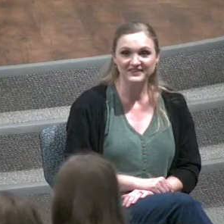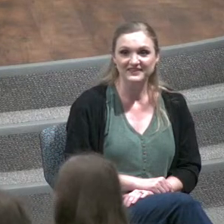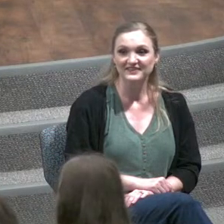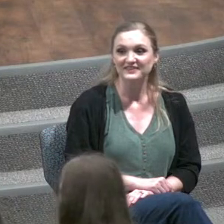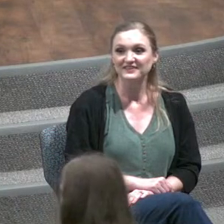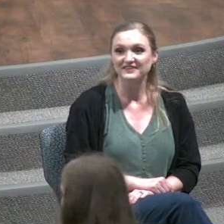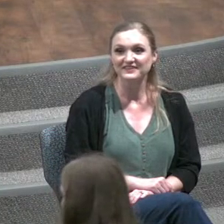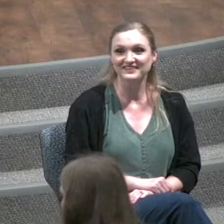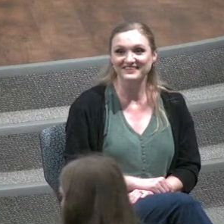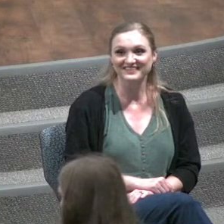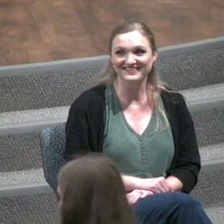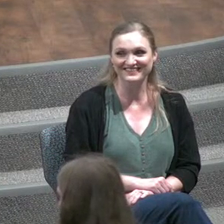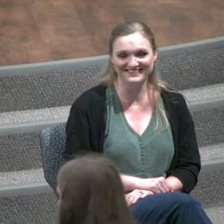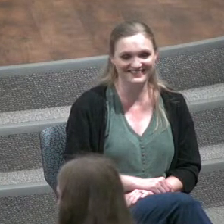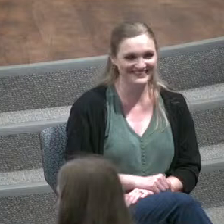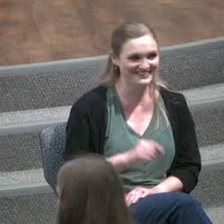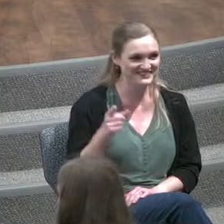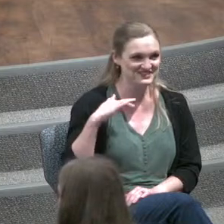Sarah.